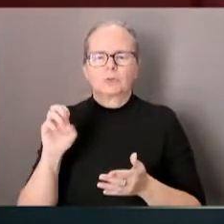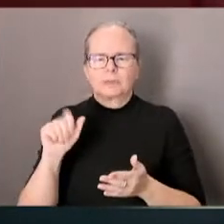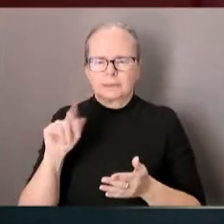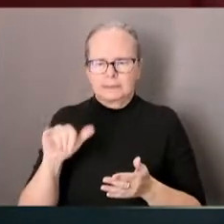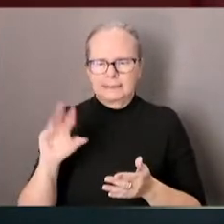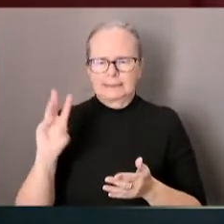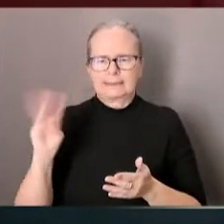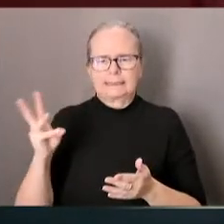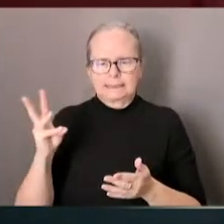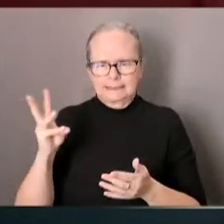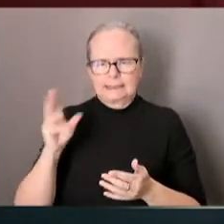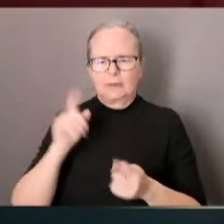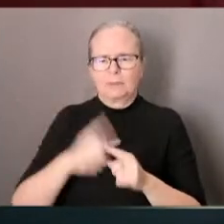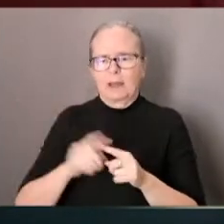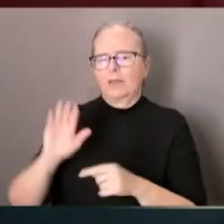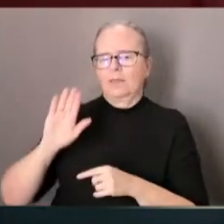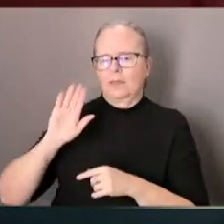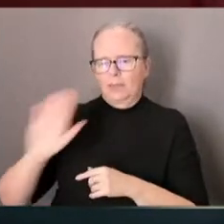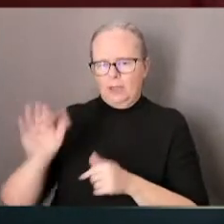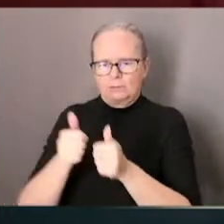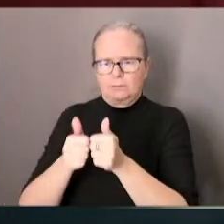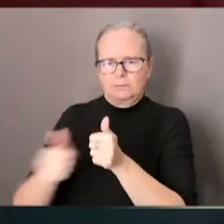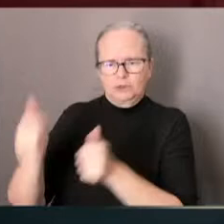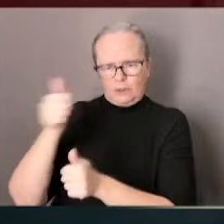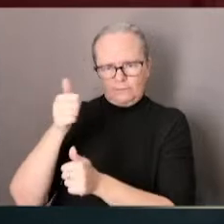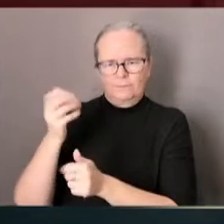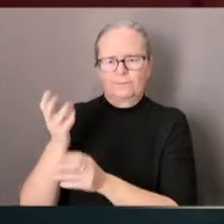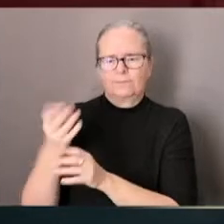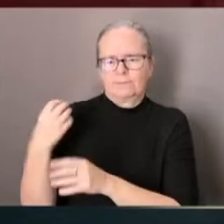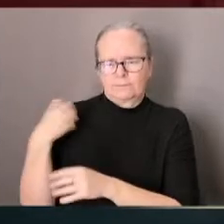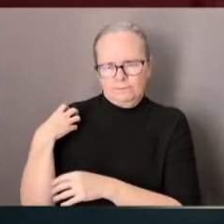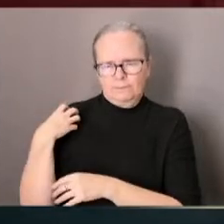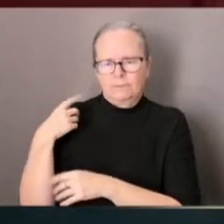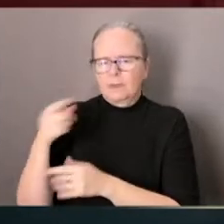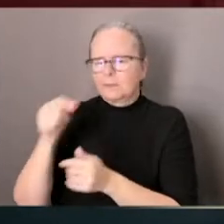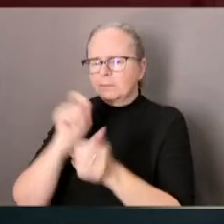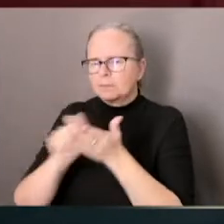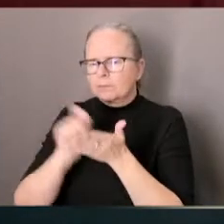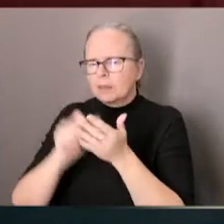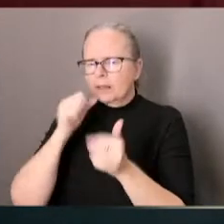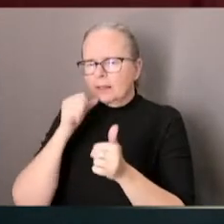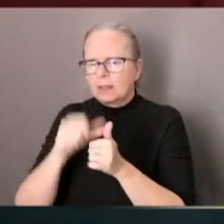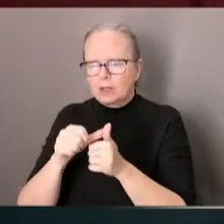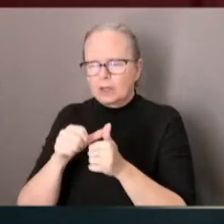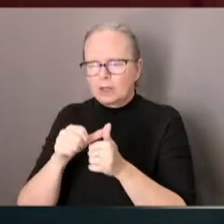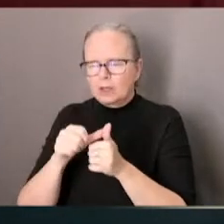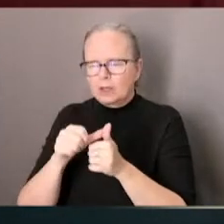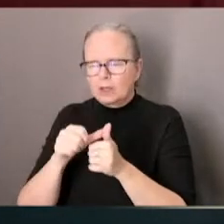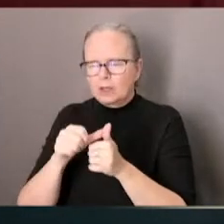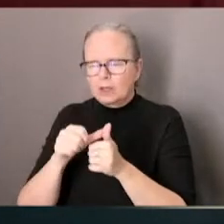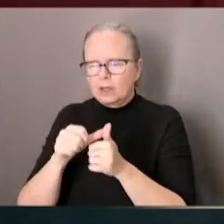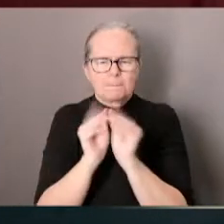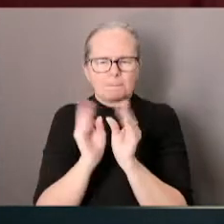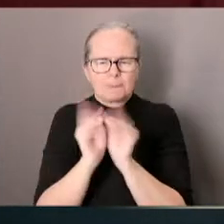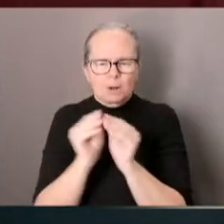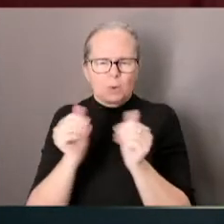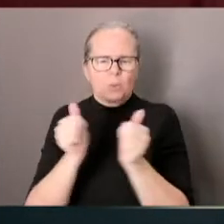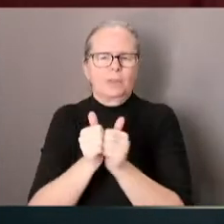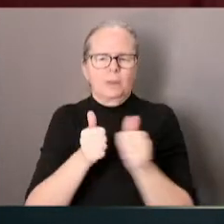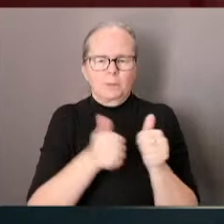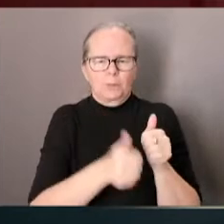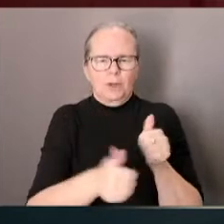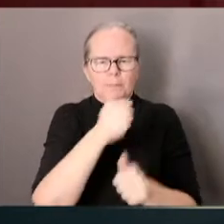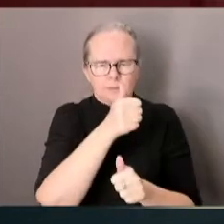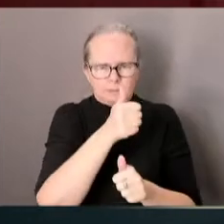meeting with a premier Danielle Smith in which they indicate it was clear from our discussions that Premier Smith does not understand treaty or our